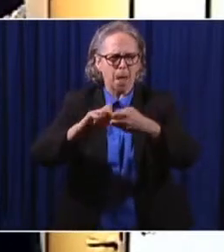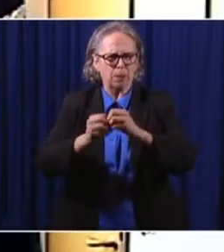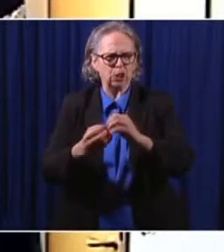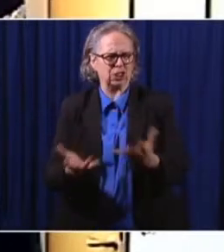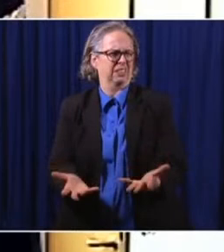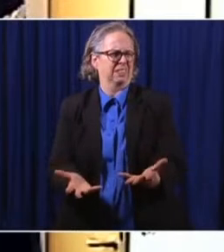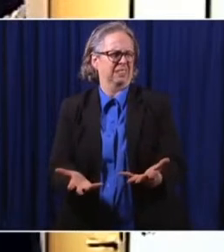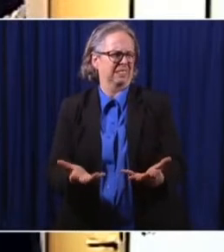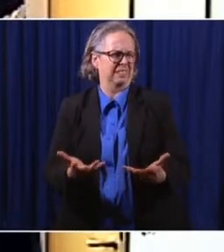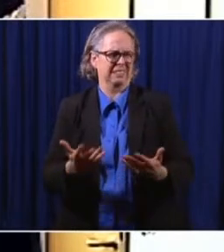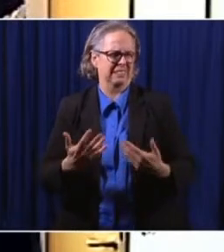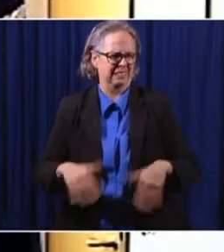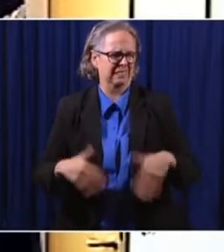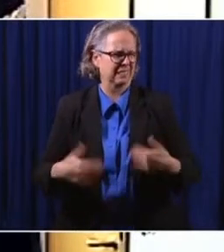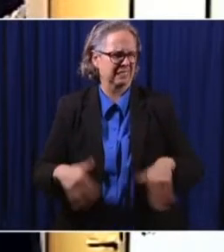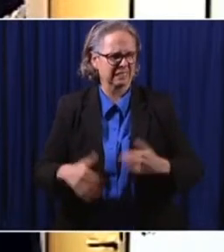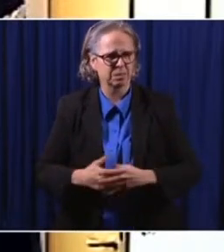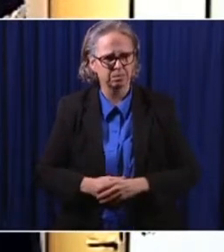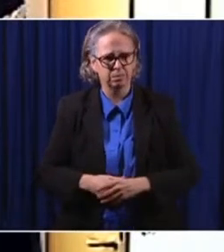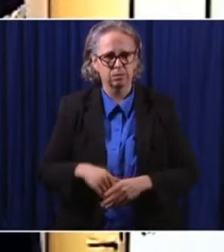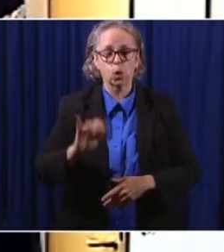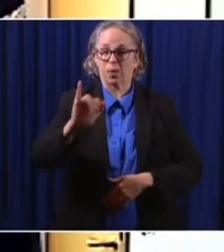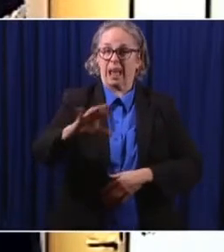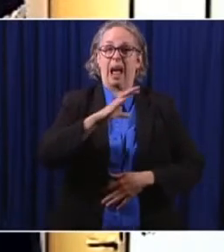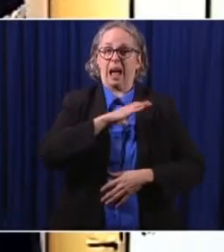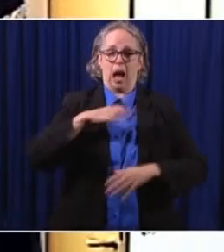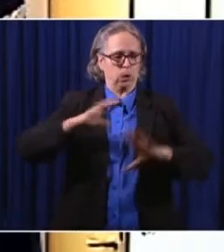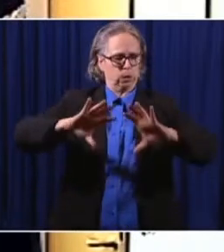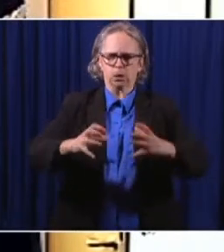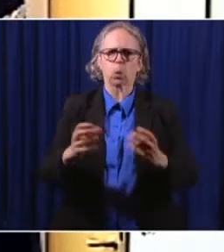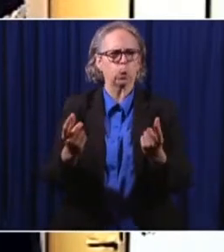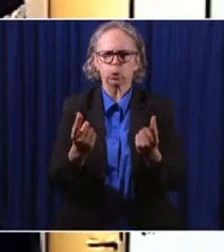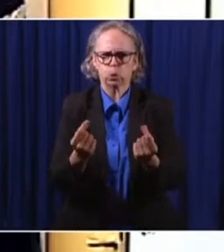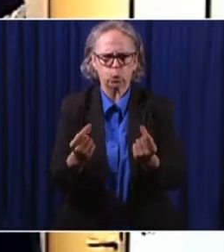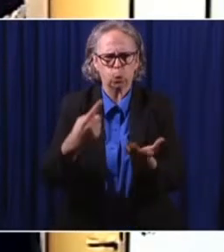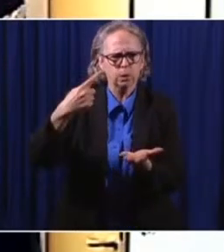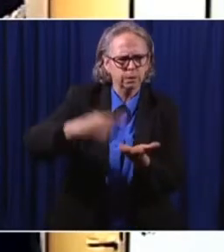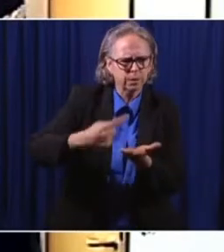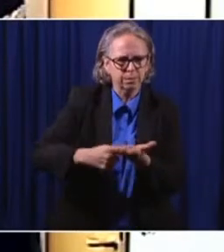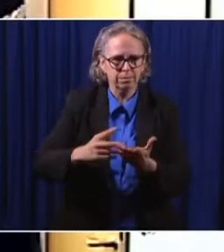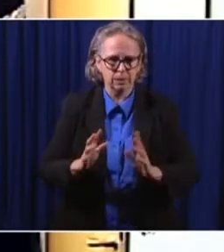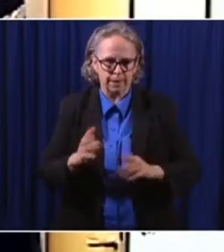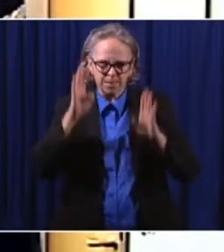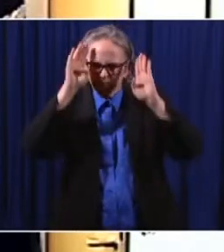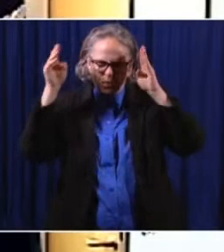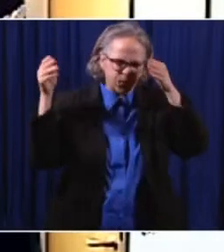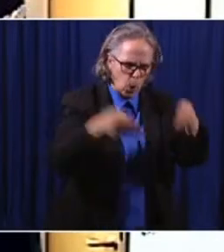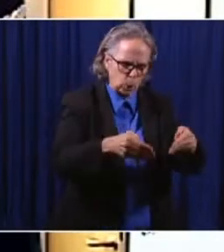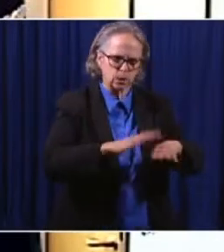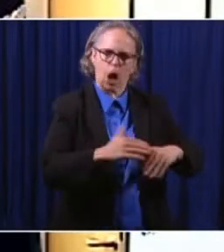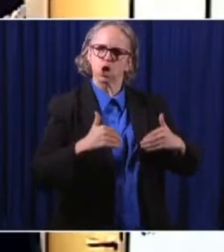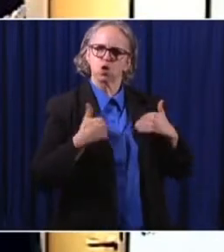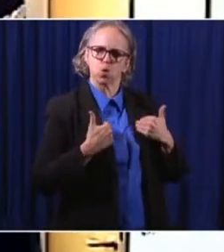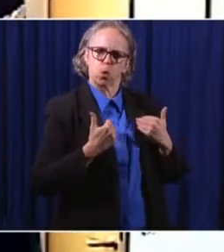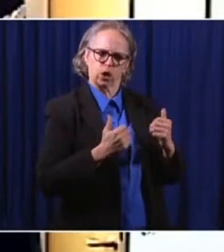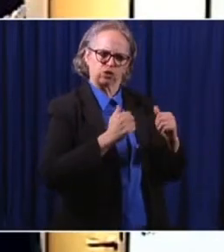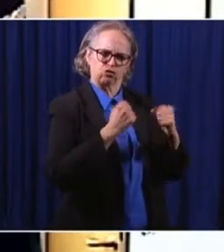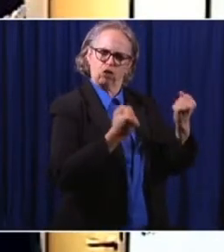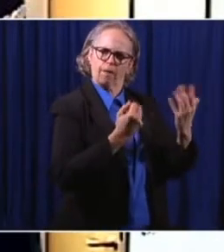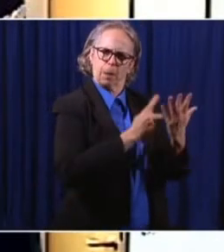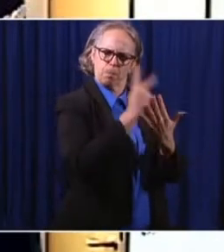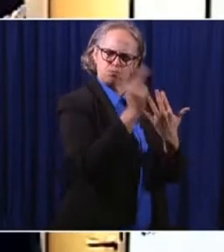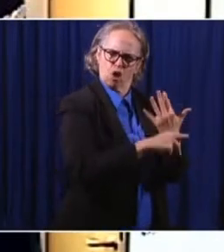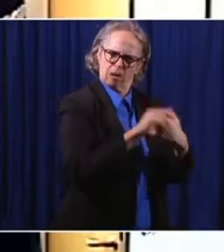things that council will be taking on are the youthful driver problem that we have, taking the lead